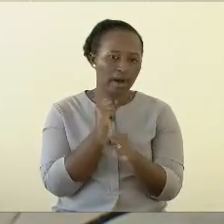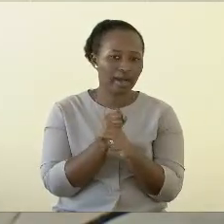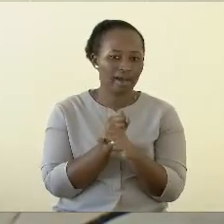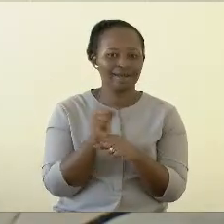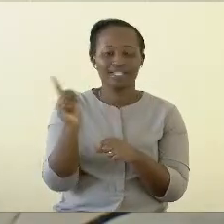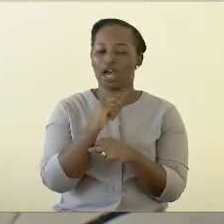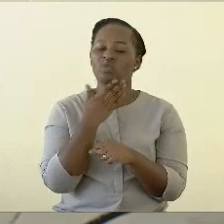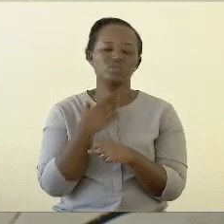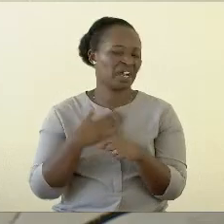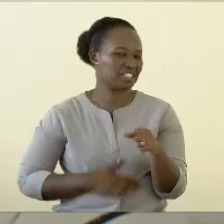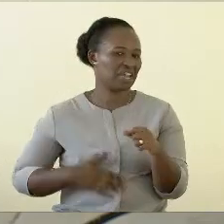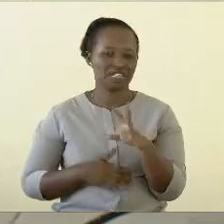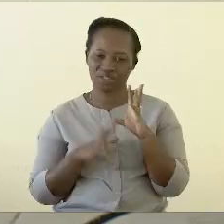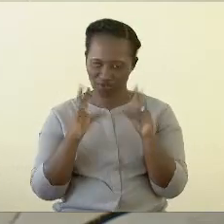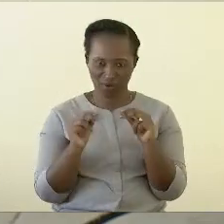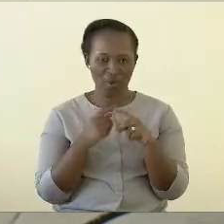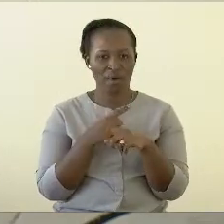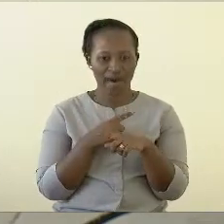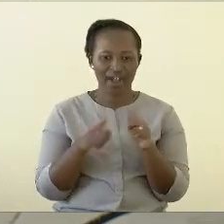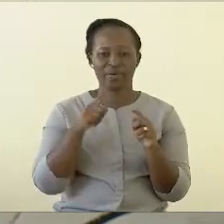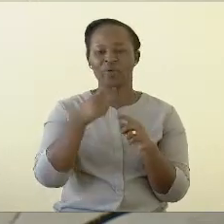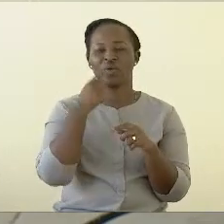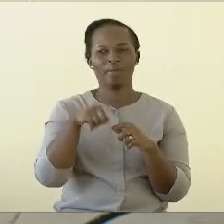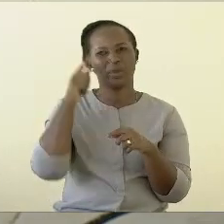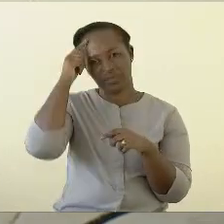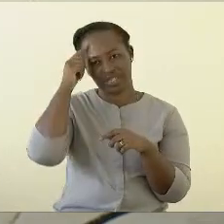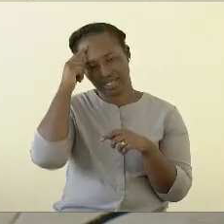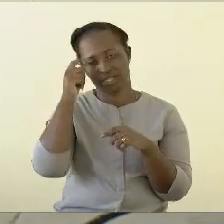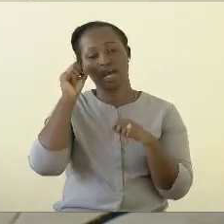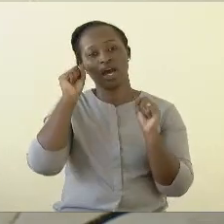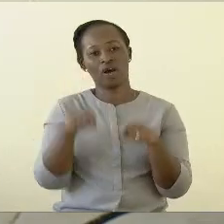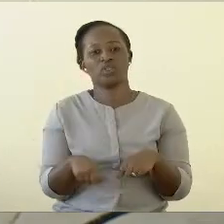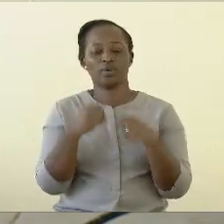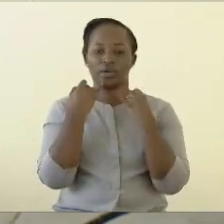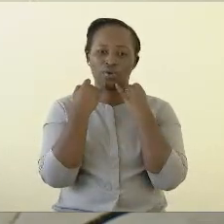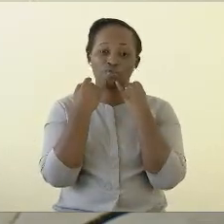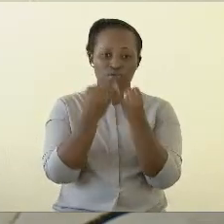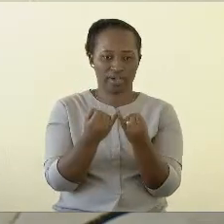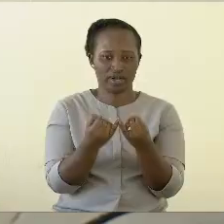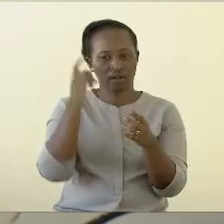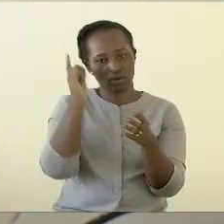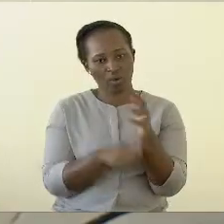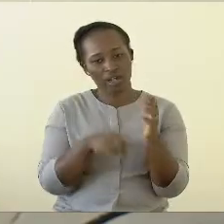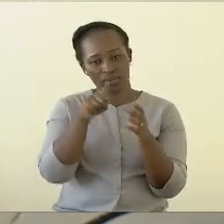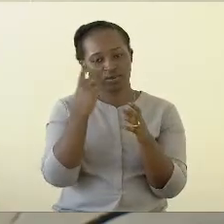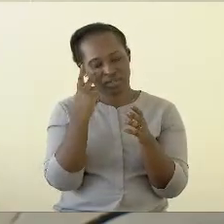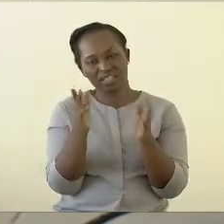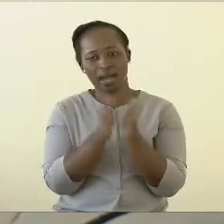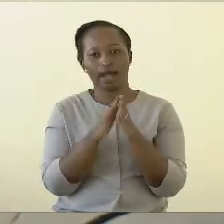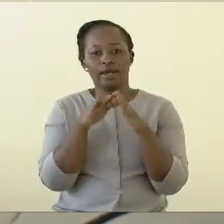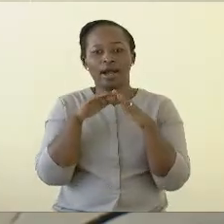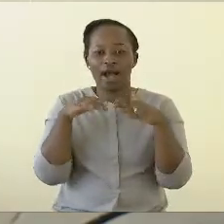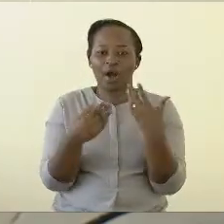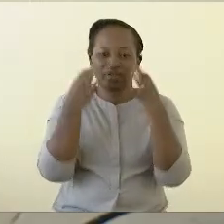any science here, but you just should be in position to tell what you see and how it appears, not why.